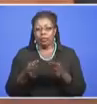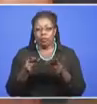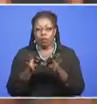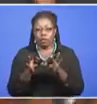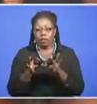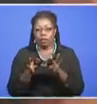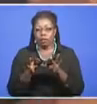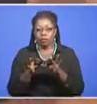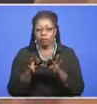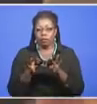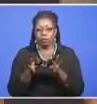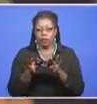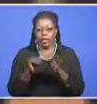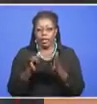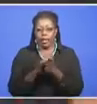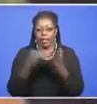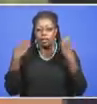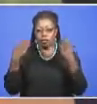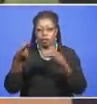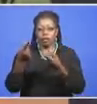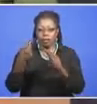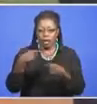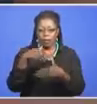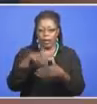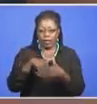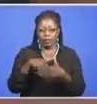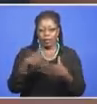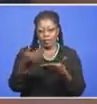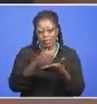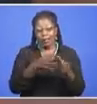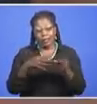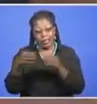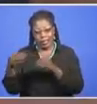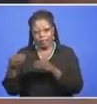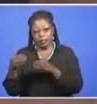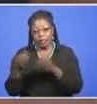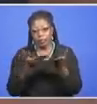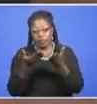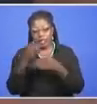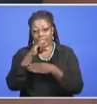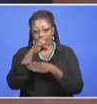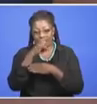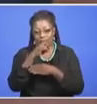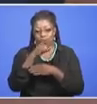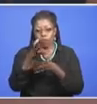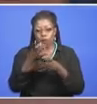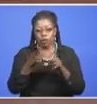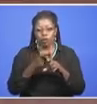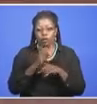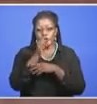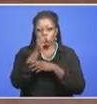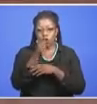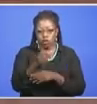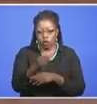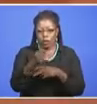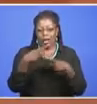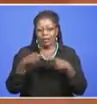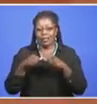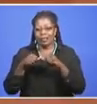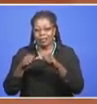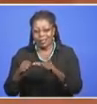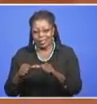that coaches come and coaches leave, particularly when they bring their kids. We want to ensure that we can have stability with